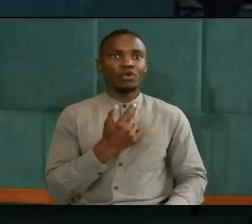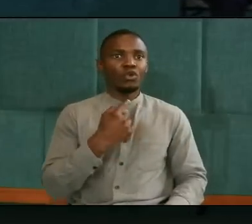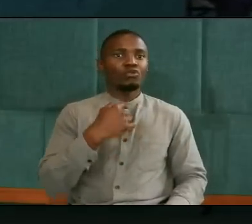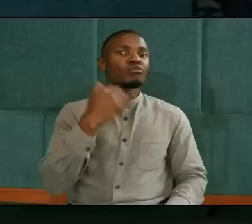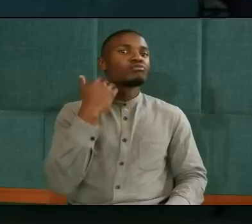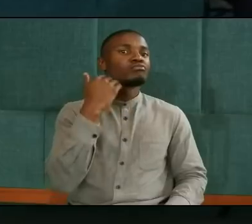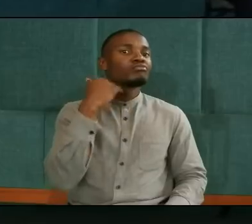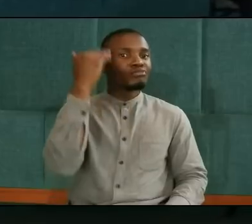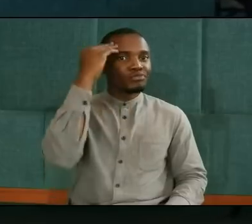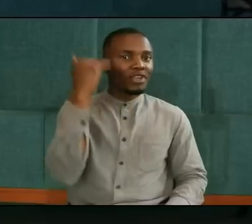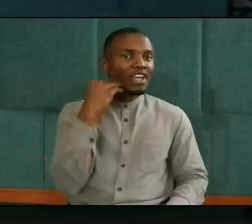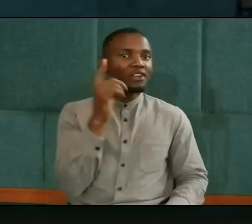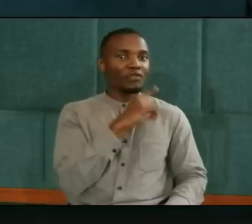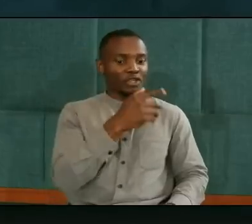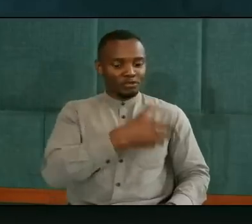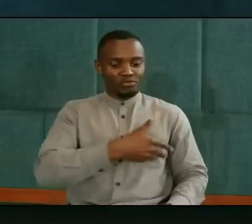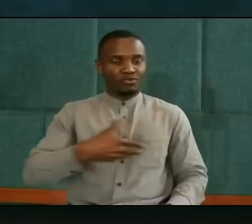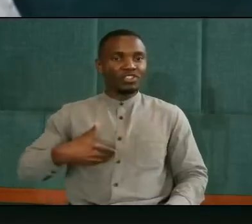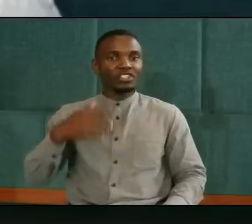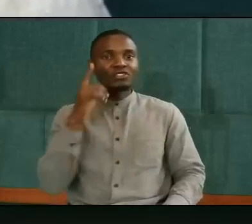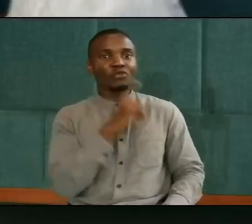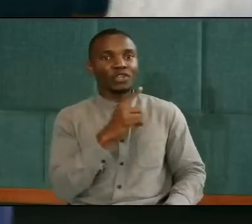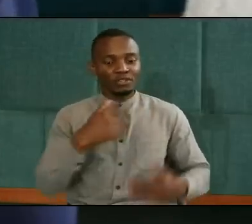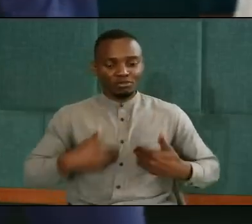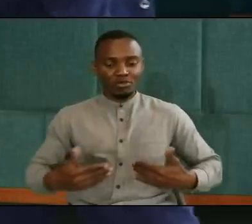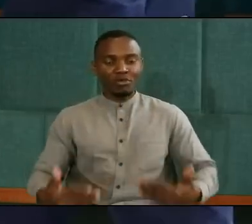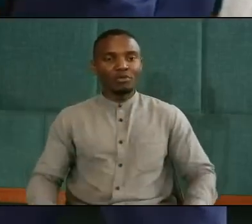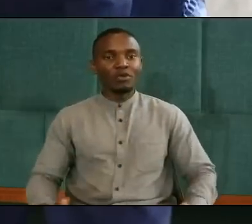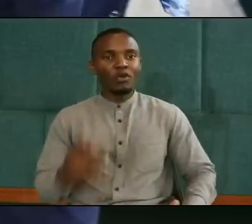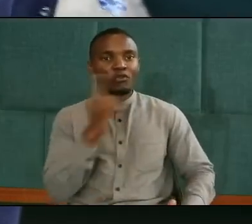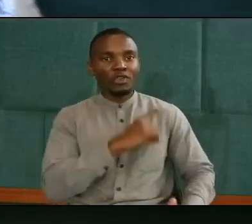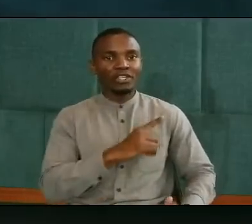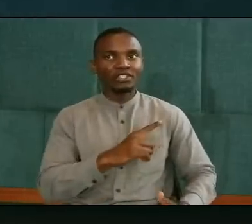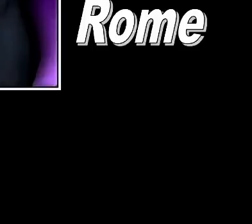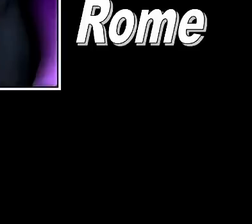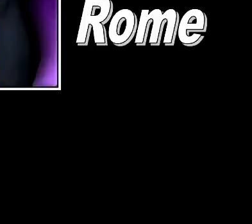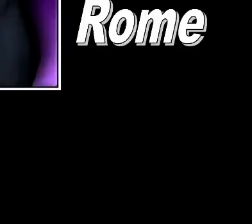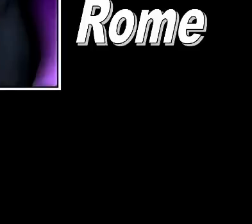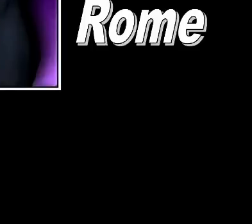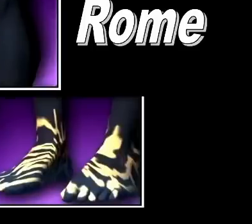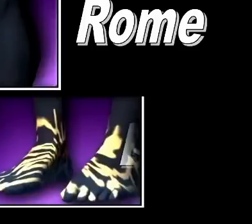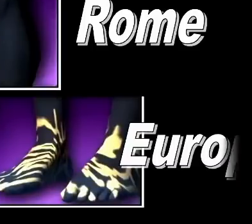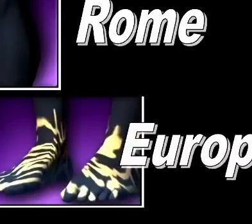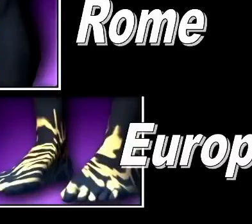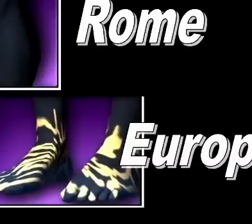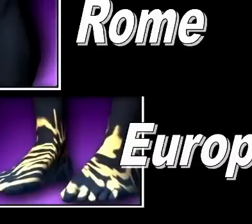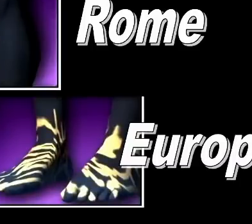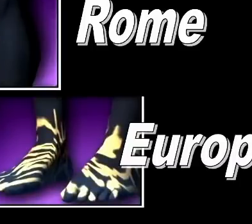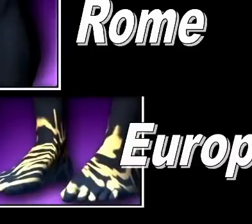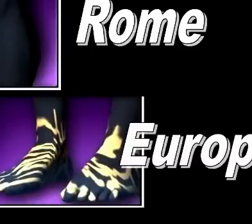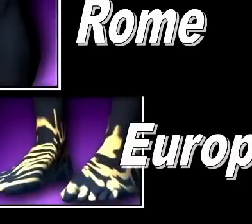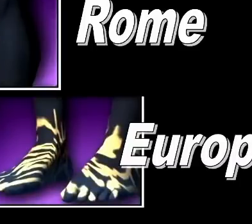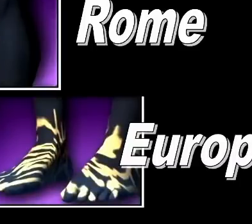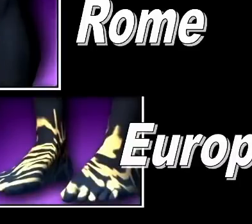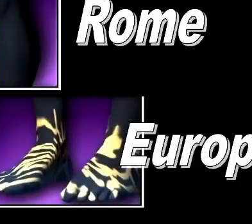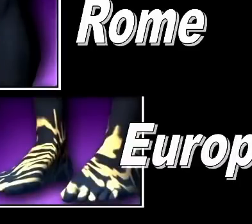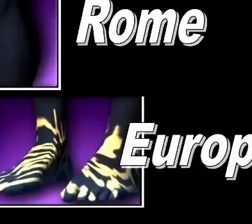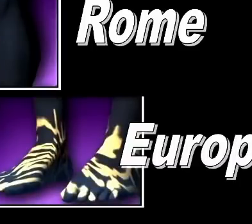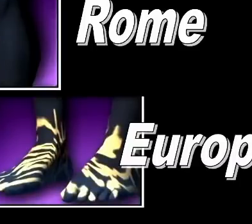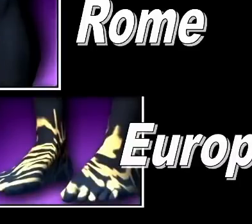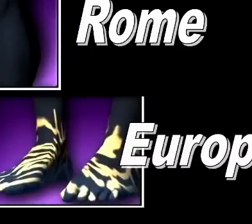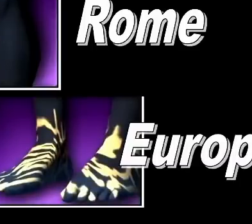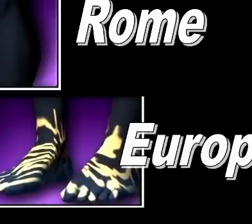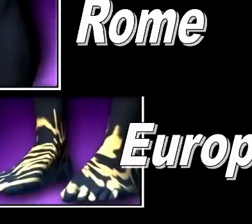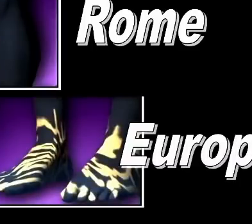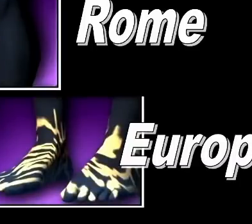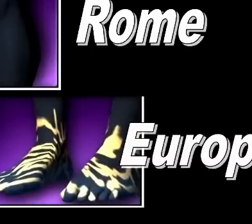We're not in the chest. We're not in the belly or thigh. We're not in the legs. Guess where we are? Last part again.